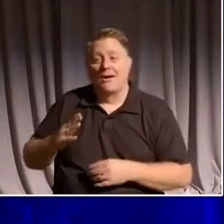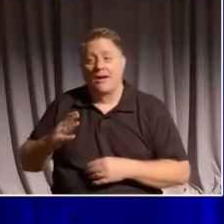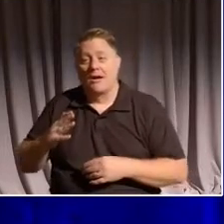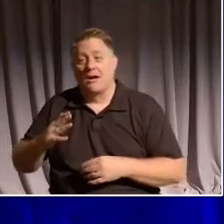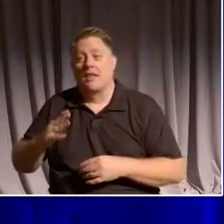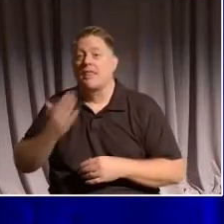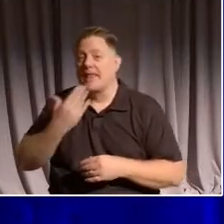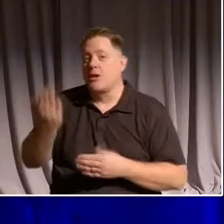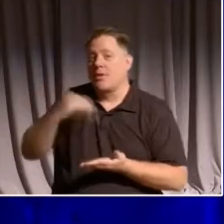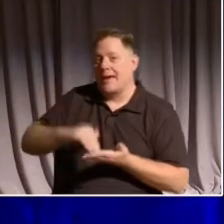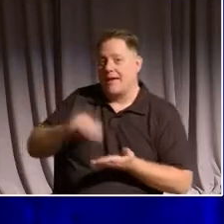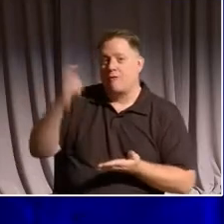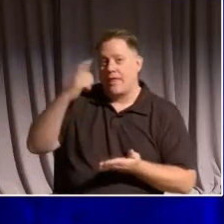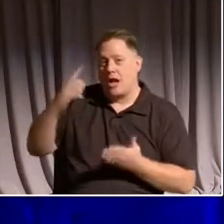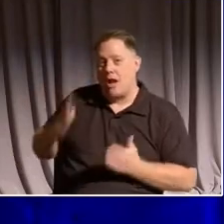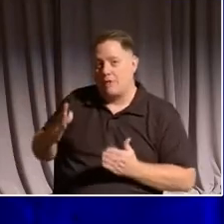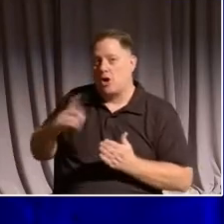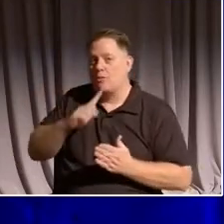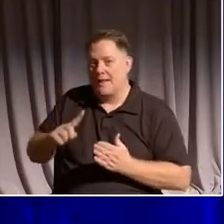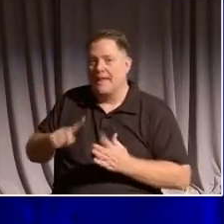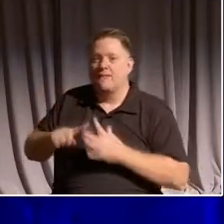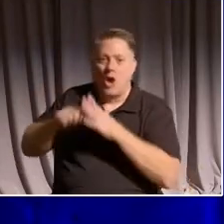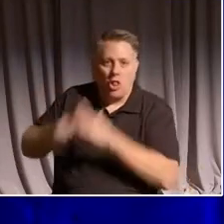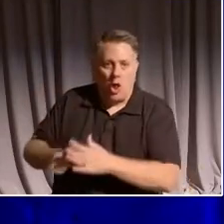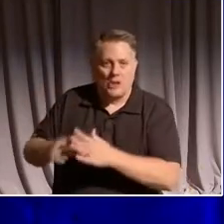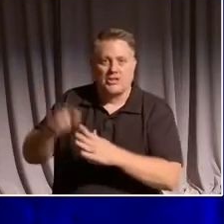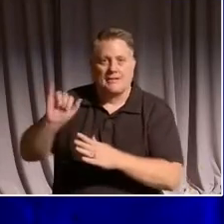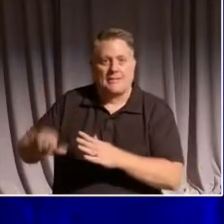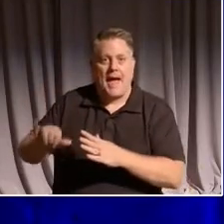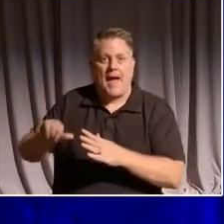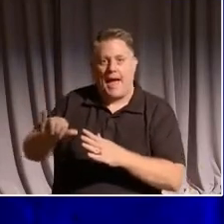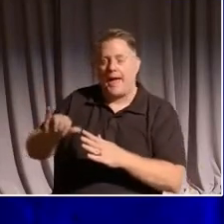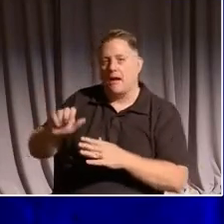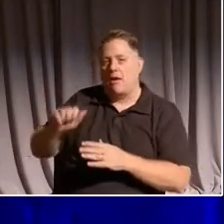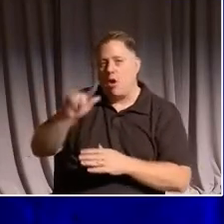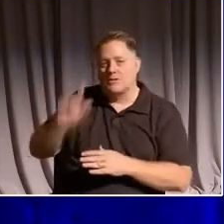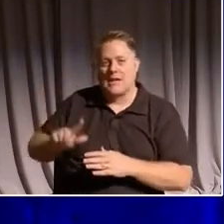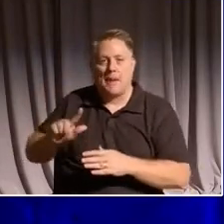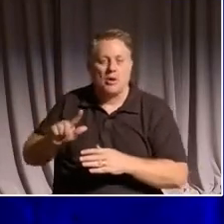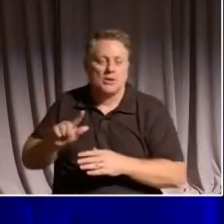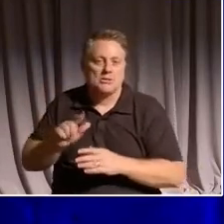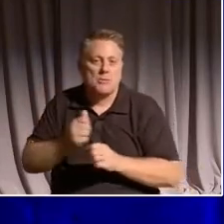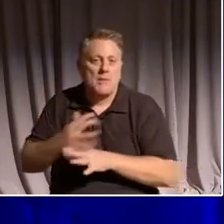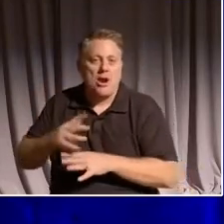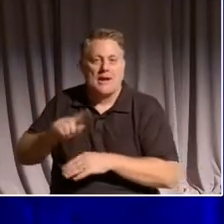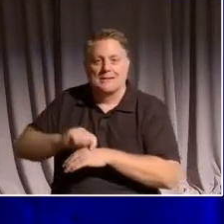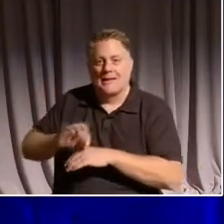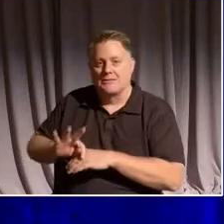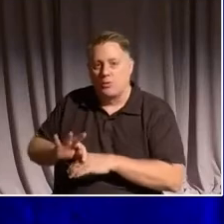to the governor for launching the Alzheimer's Prevention and Preparedness Task Force.